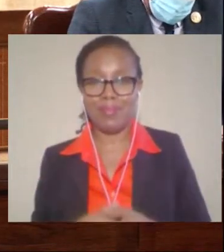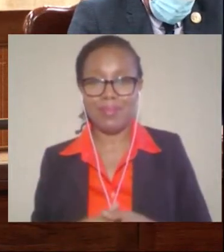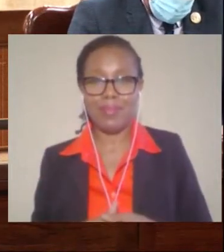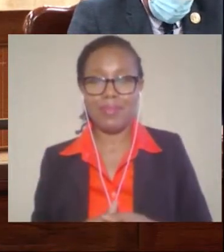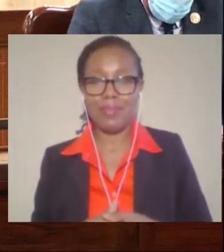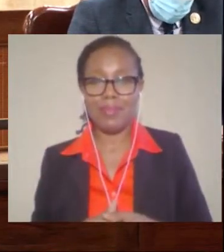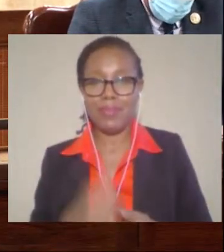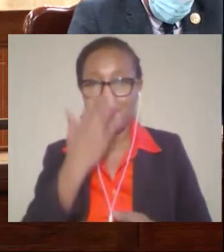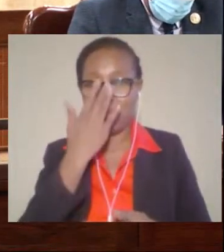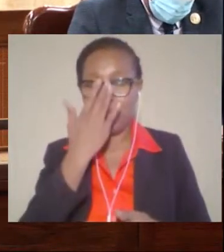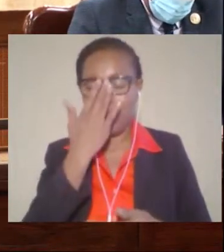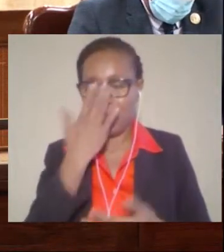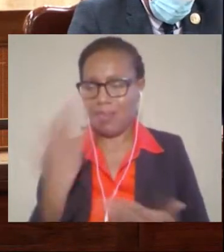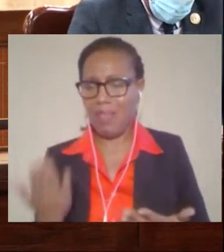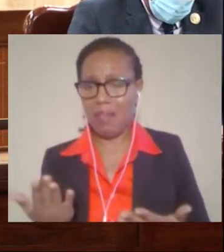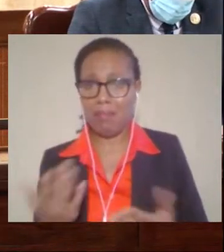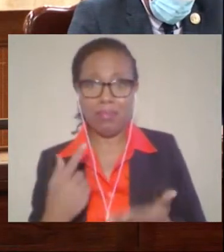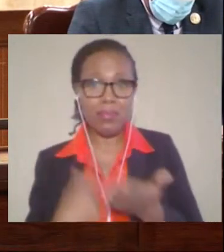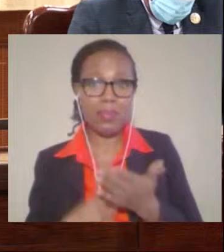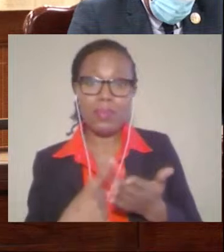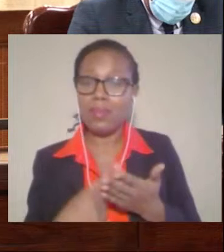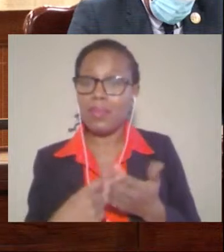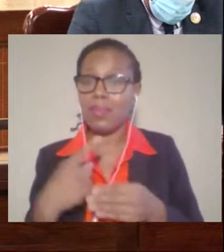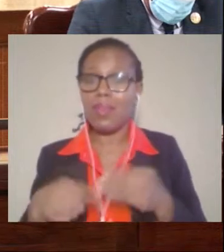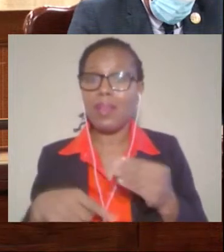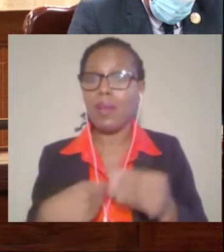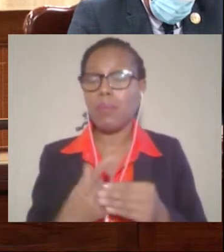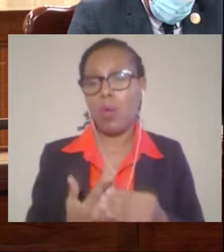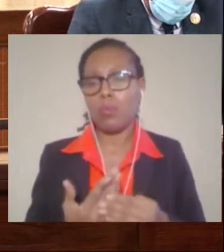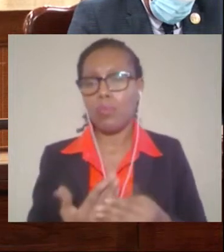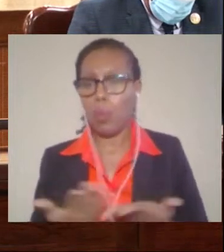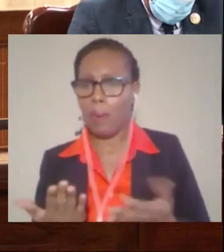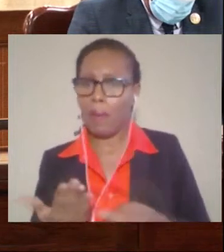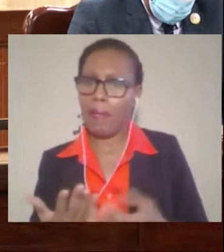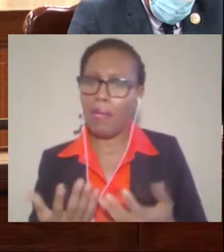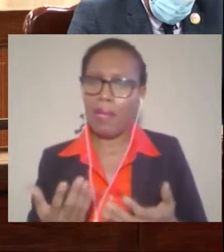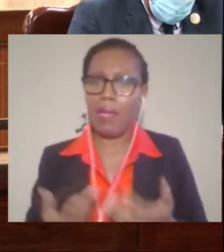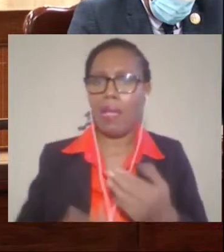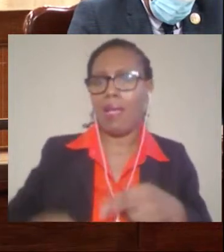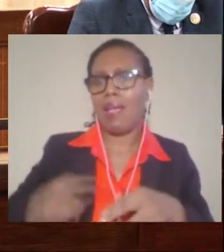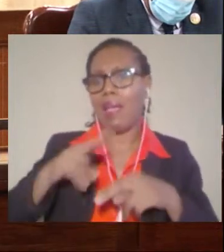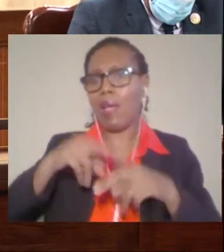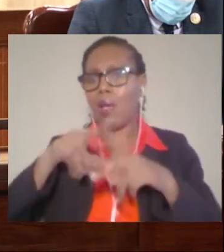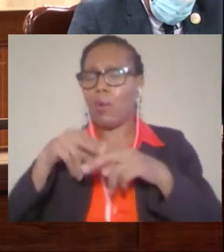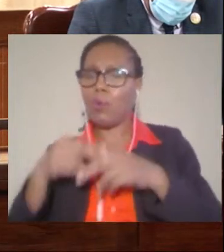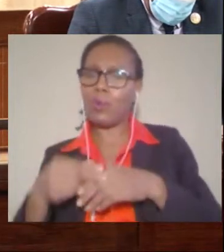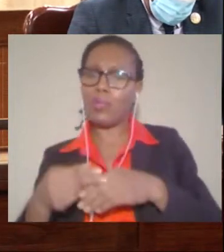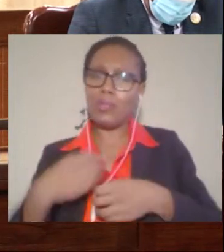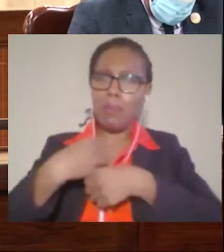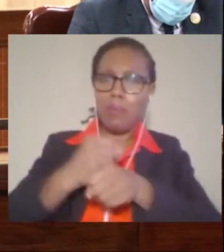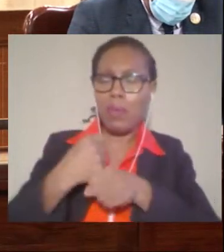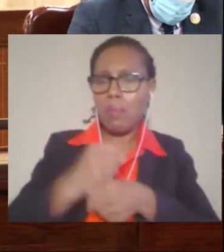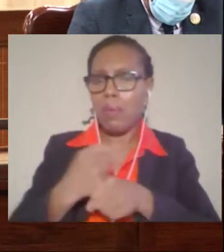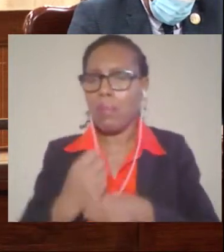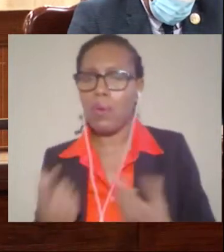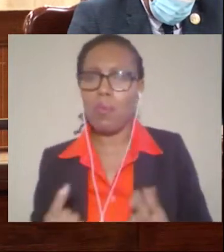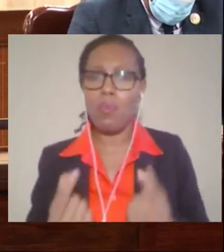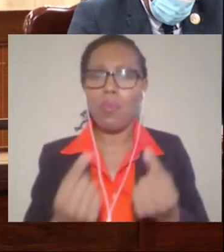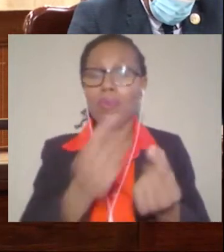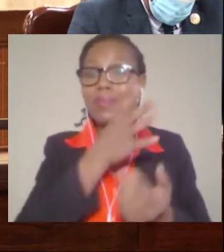Not about necessarily scaling up production. We may mention that once or twice. Not